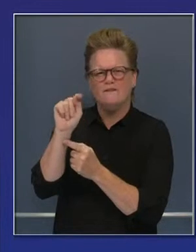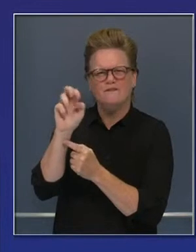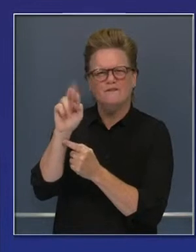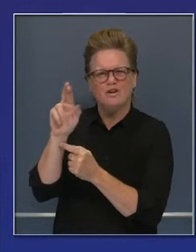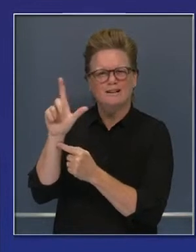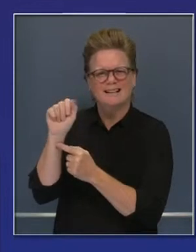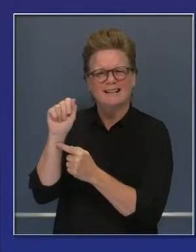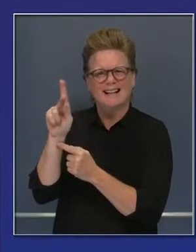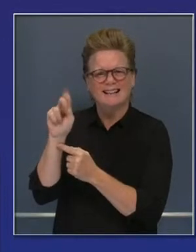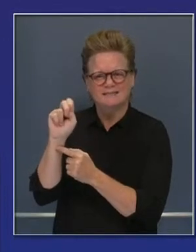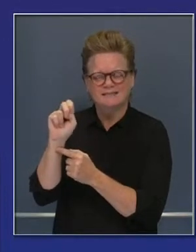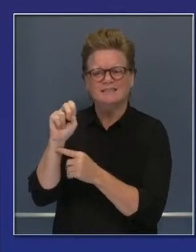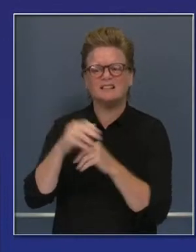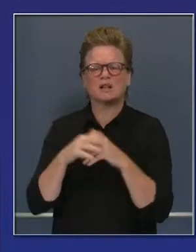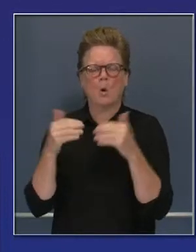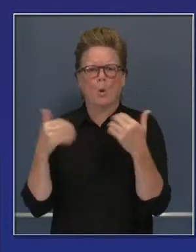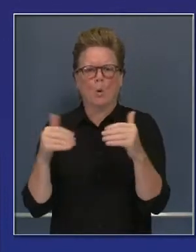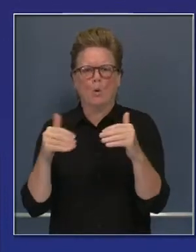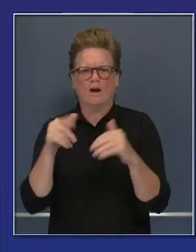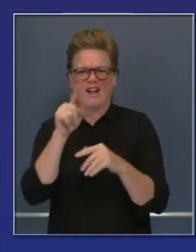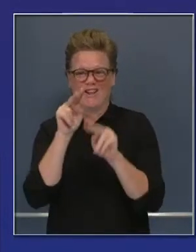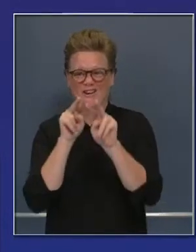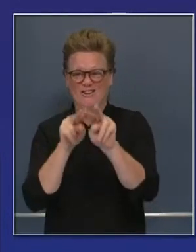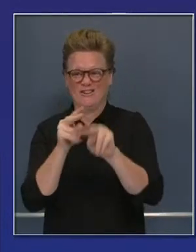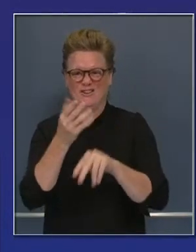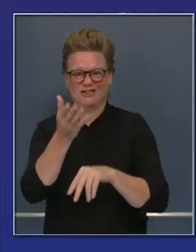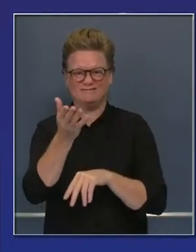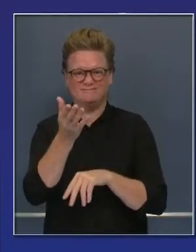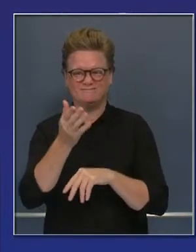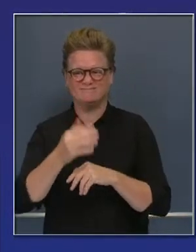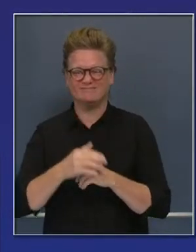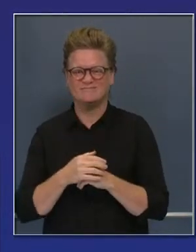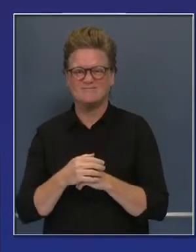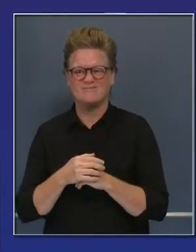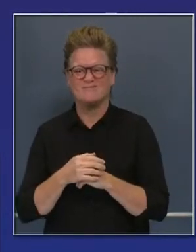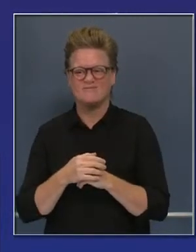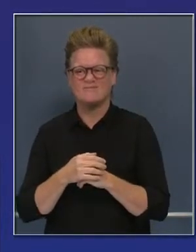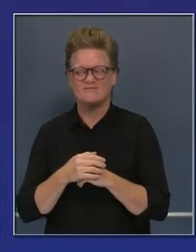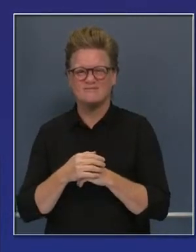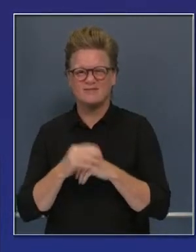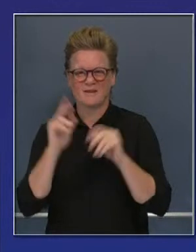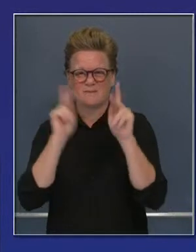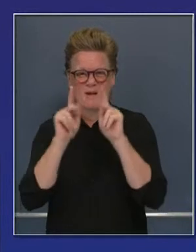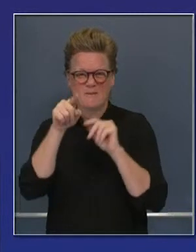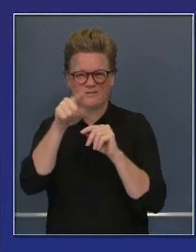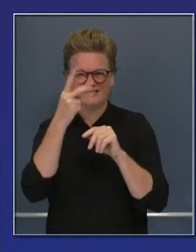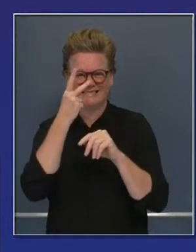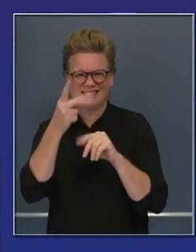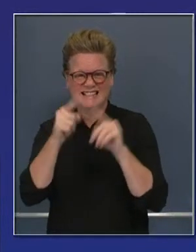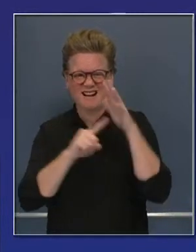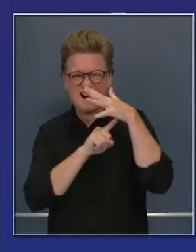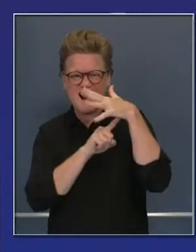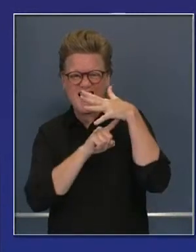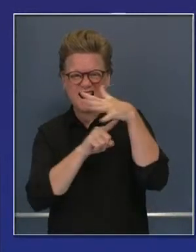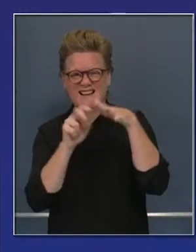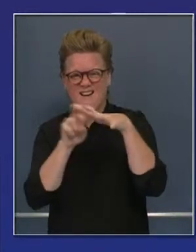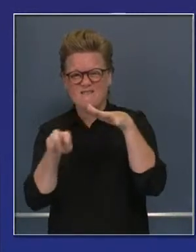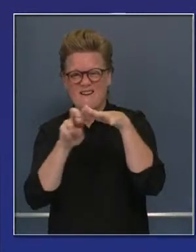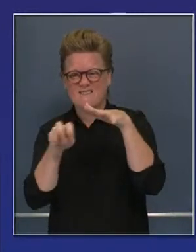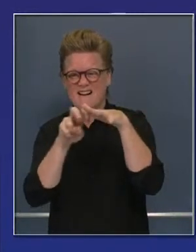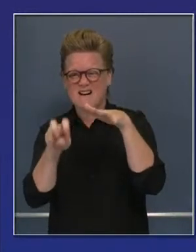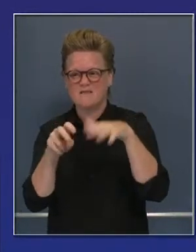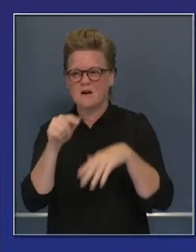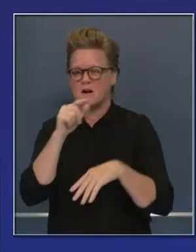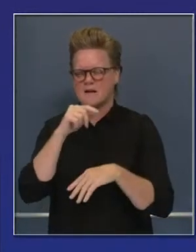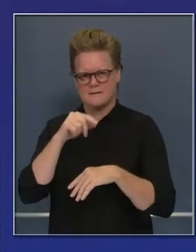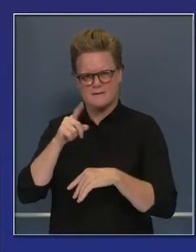in. You could see on this video some of the images of people that are coming off that Chinook helicopter. That was because of the bravery of our National